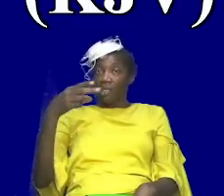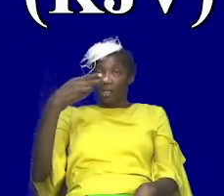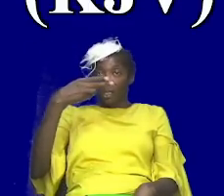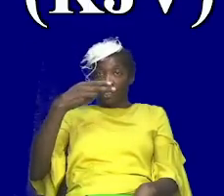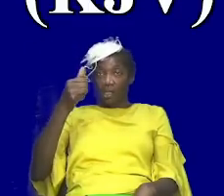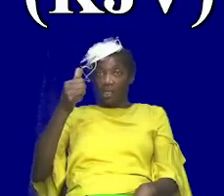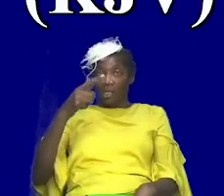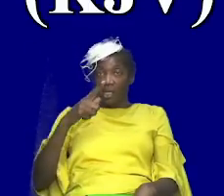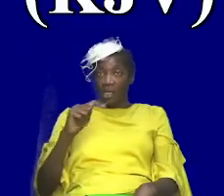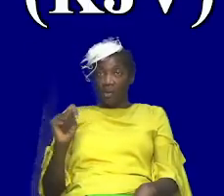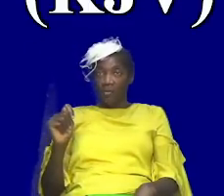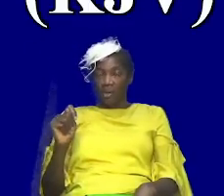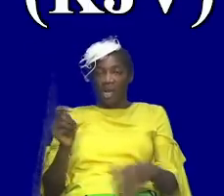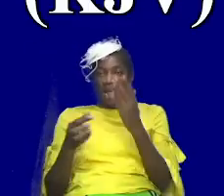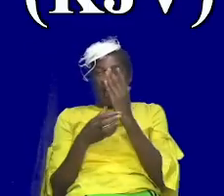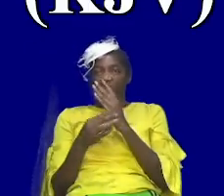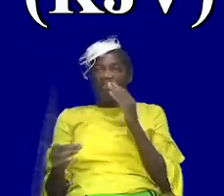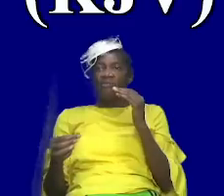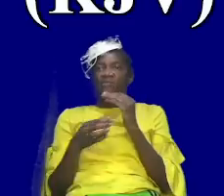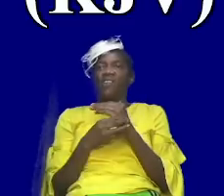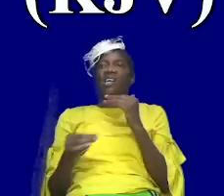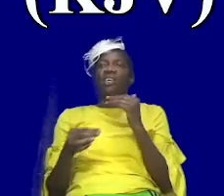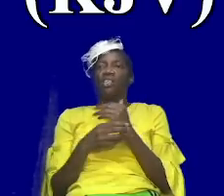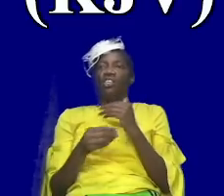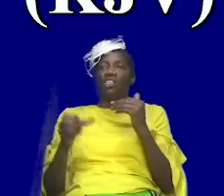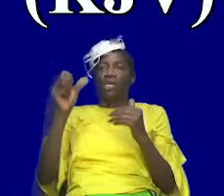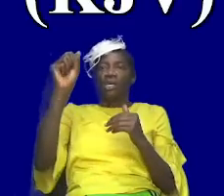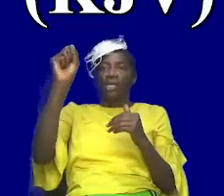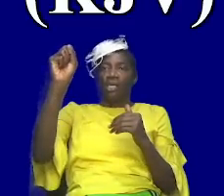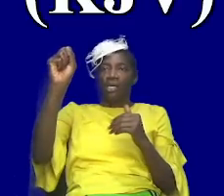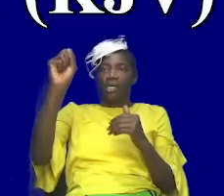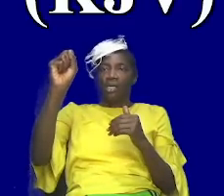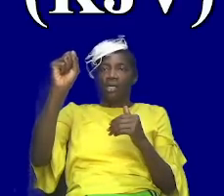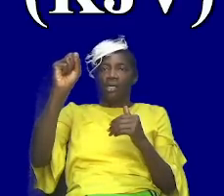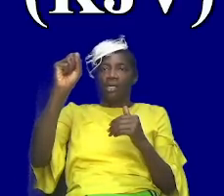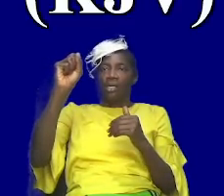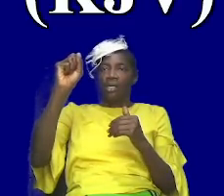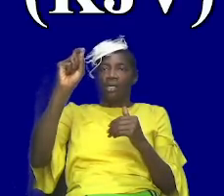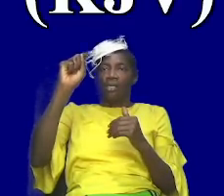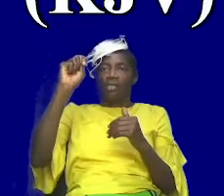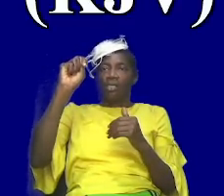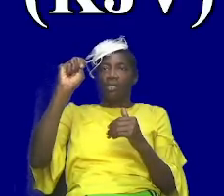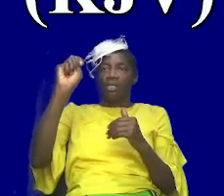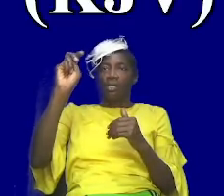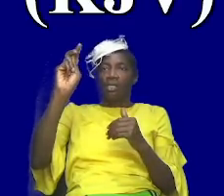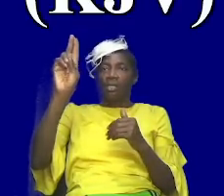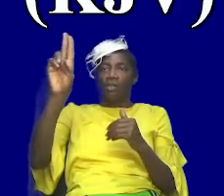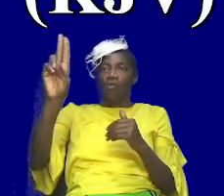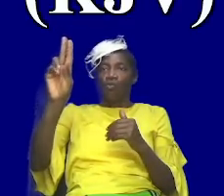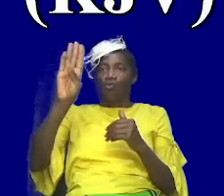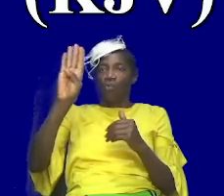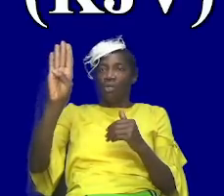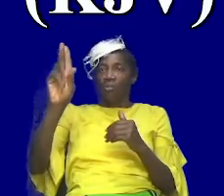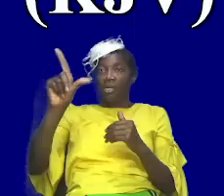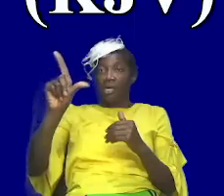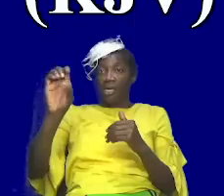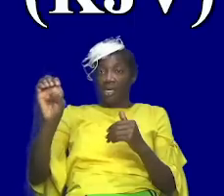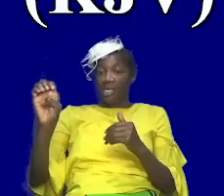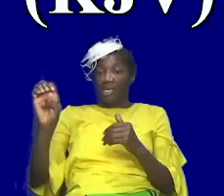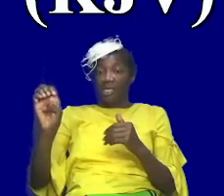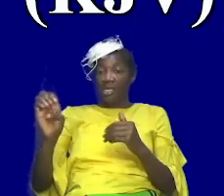stubble represents fleshy things. All of these things together, straw, which is stubble, hay and wood, these